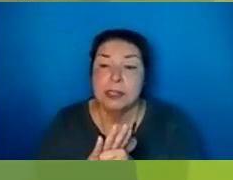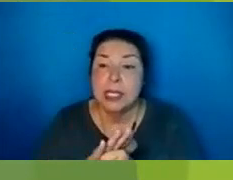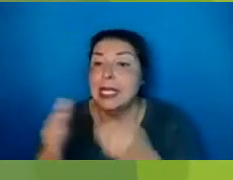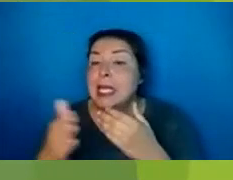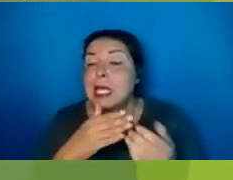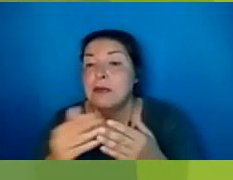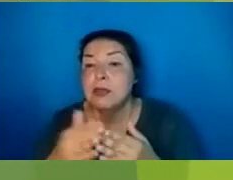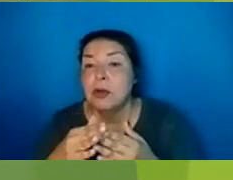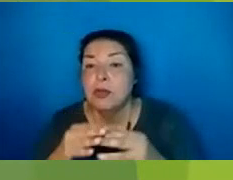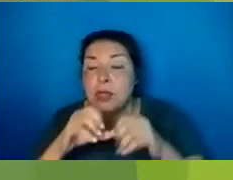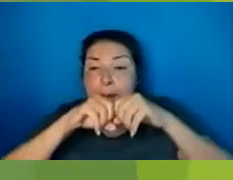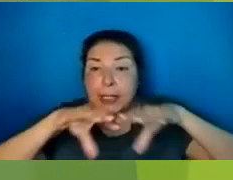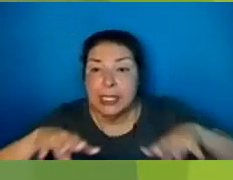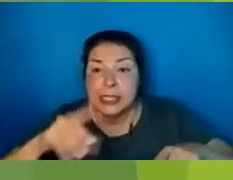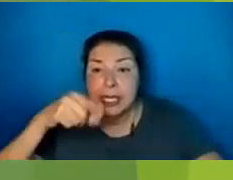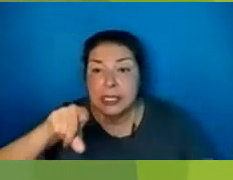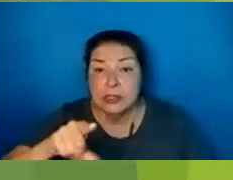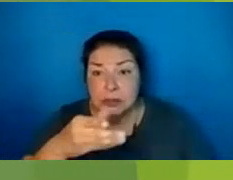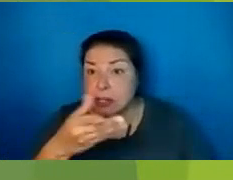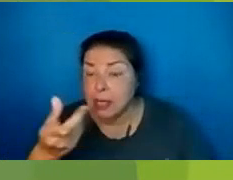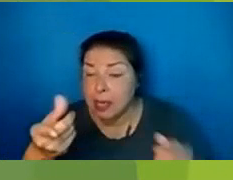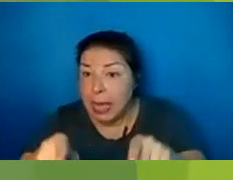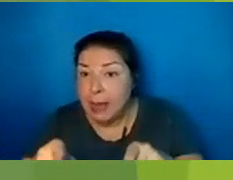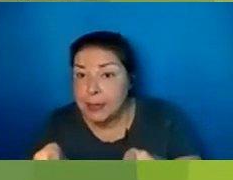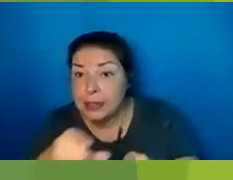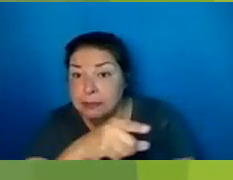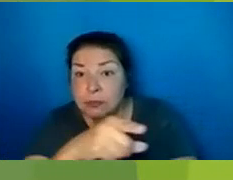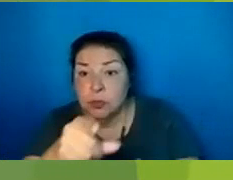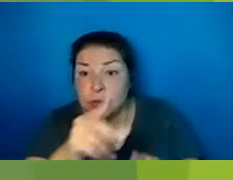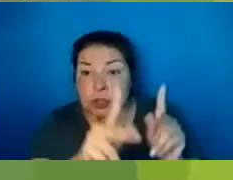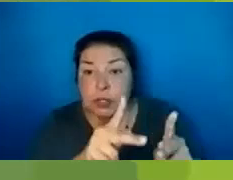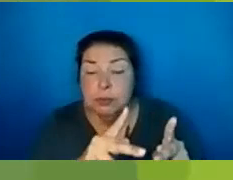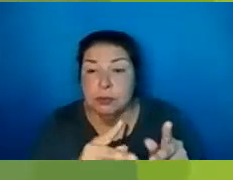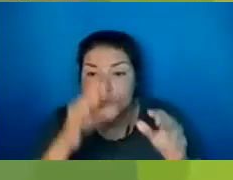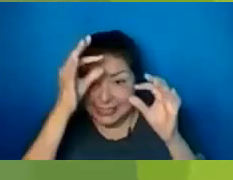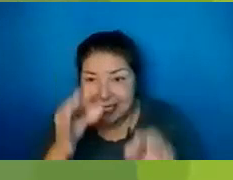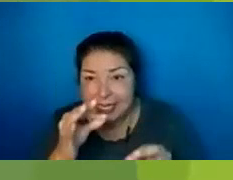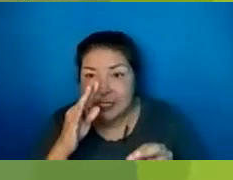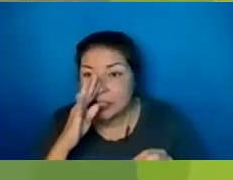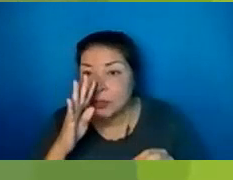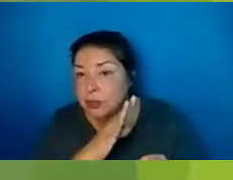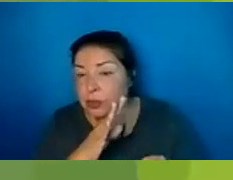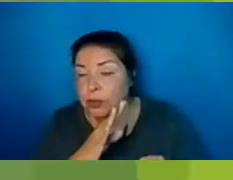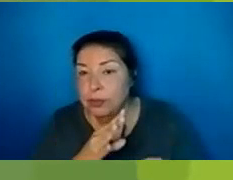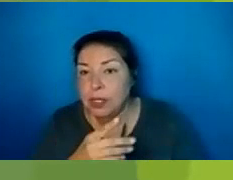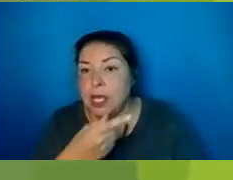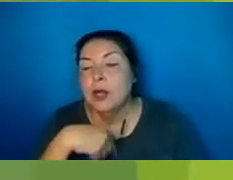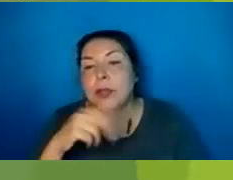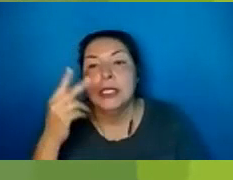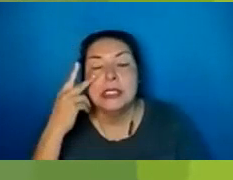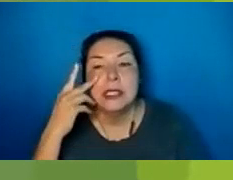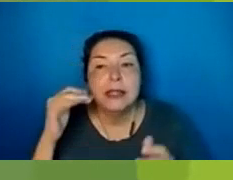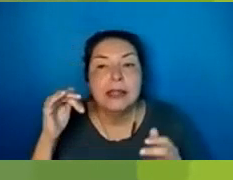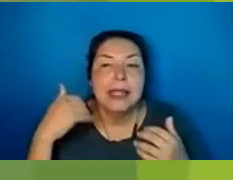and curses are there, they have chosen to ignore it. And we're going to find that that has a